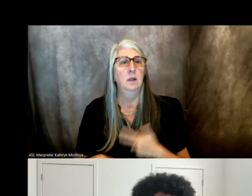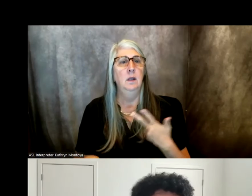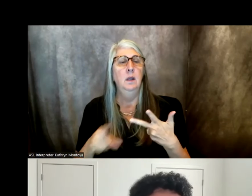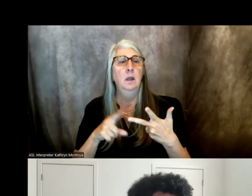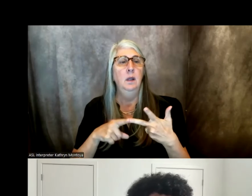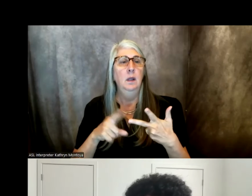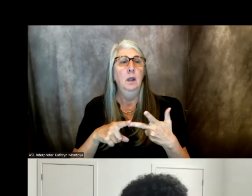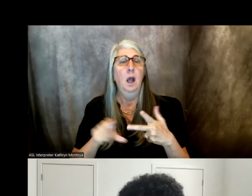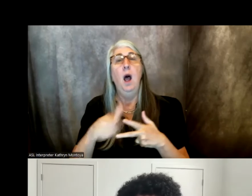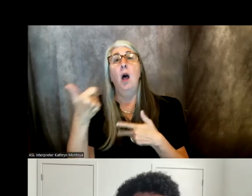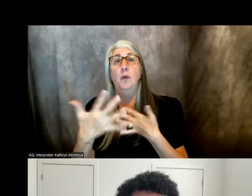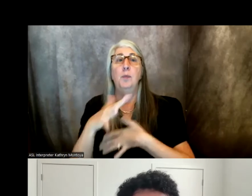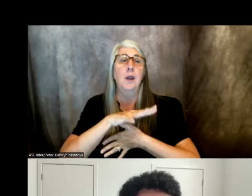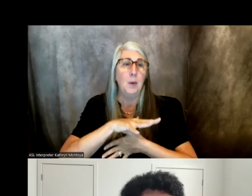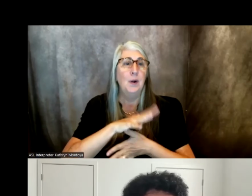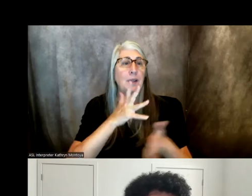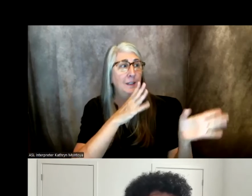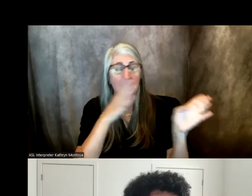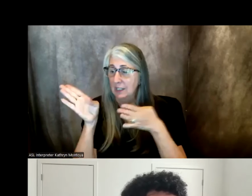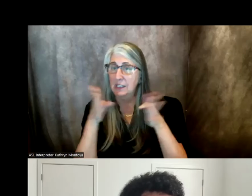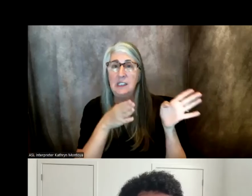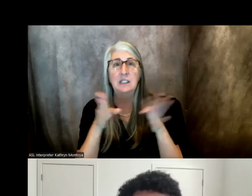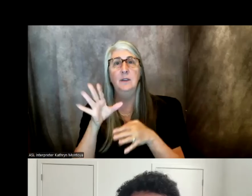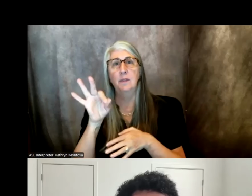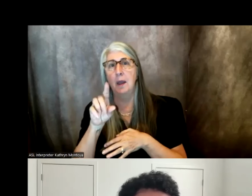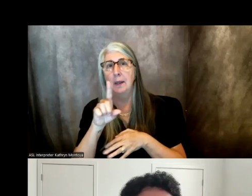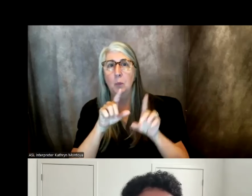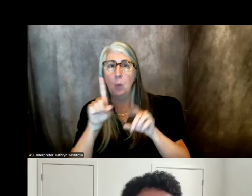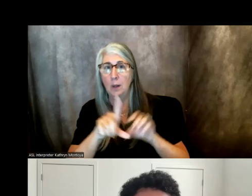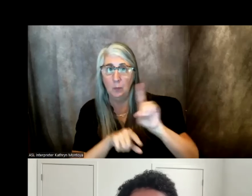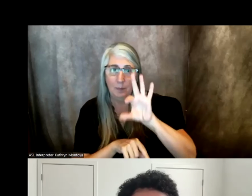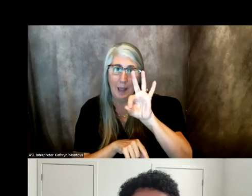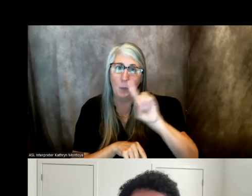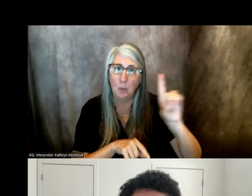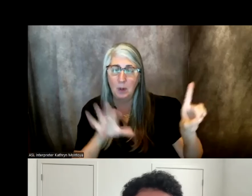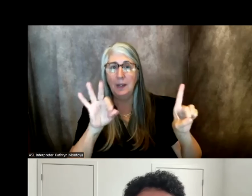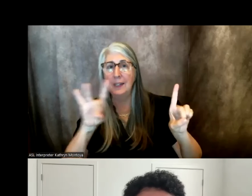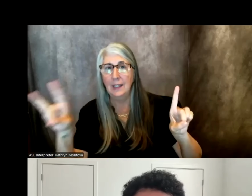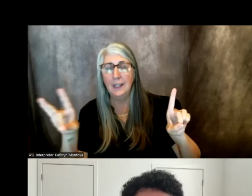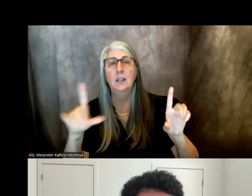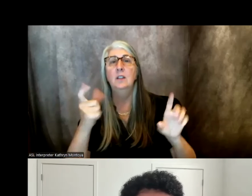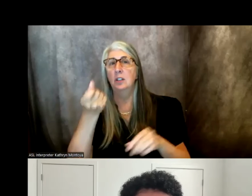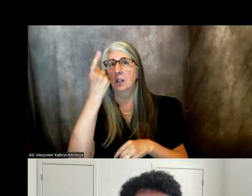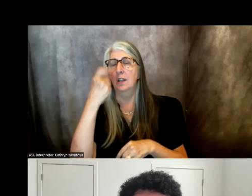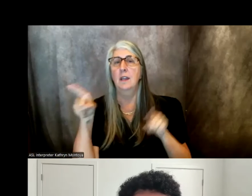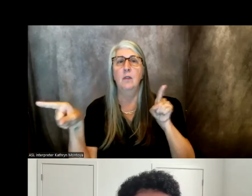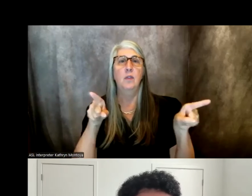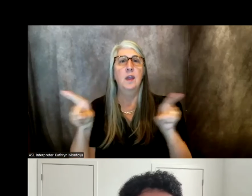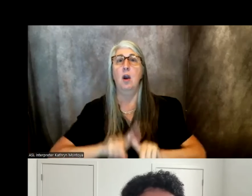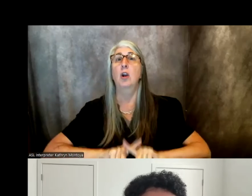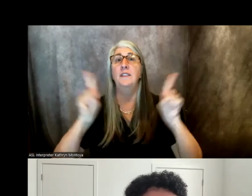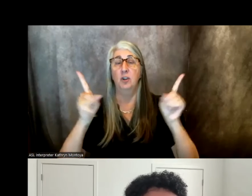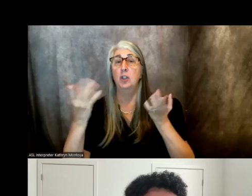competing priorities and differing philosophies of 911 and 988. So this is just to acknowledge that 911 and 988 are fundamentally different